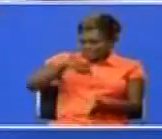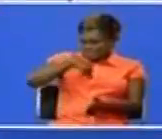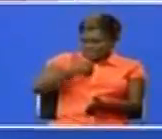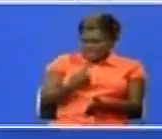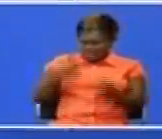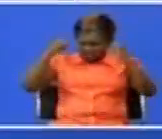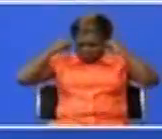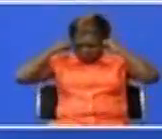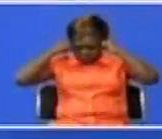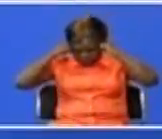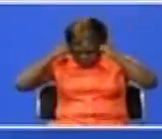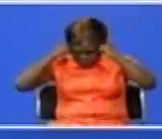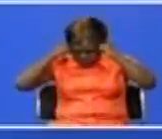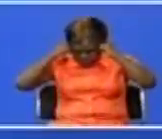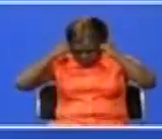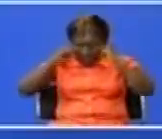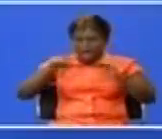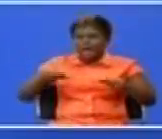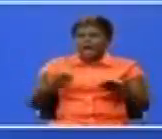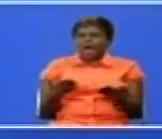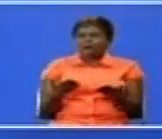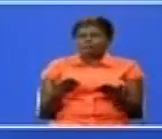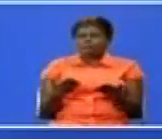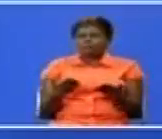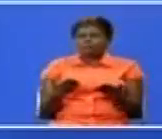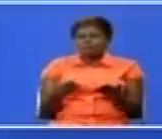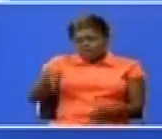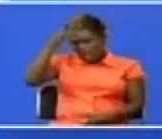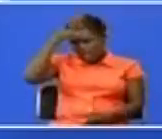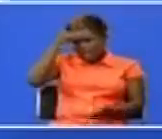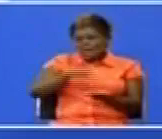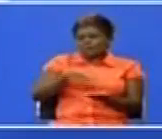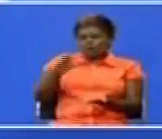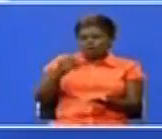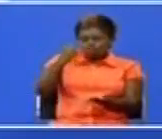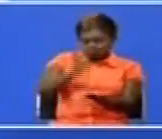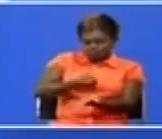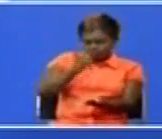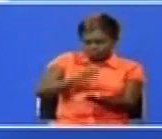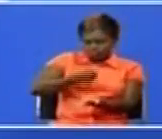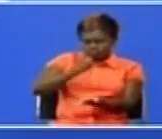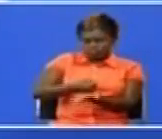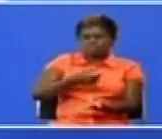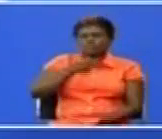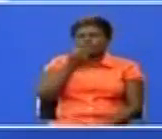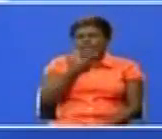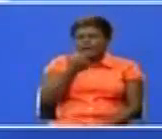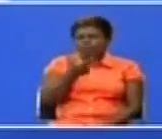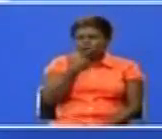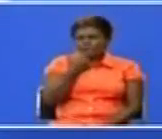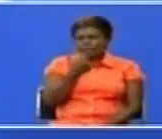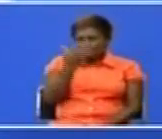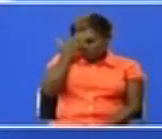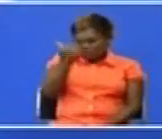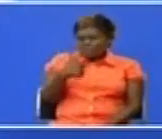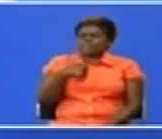take a course, like, you know, to, you know, learn more about herbal remedies. And that's